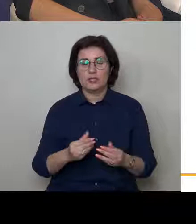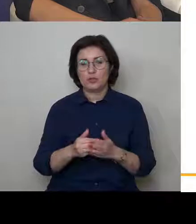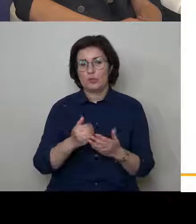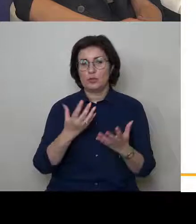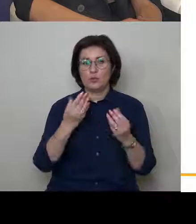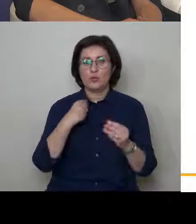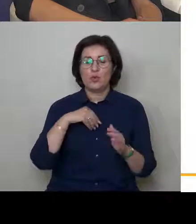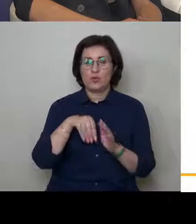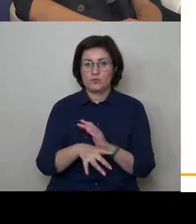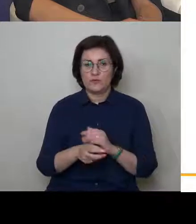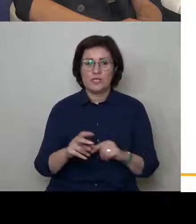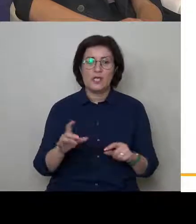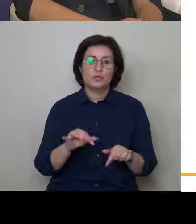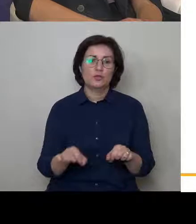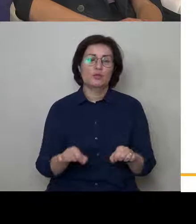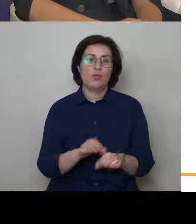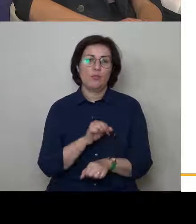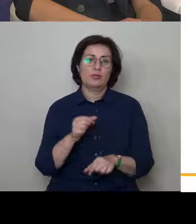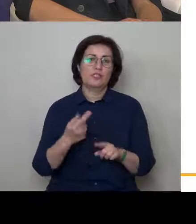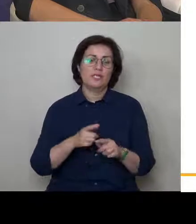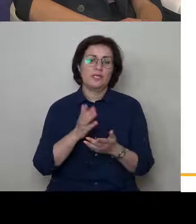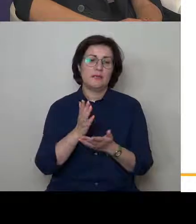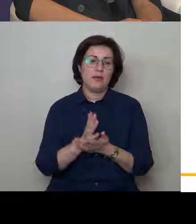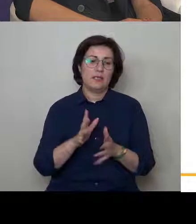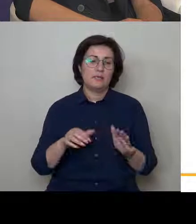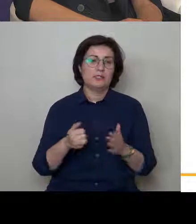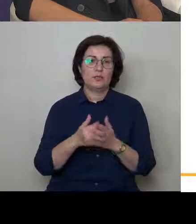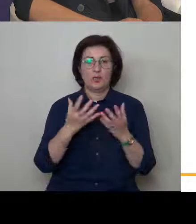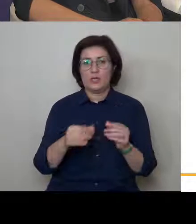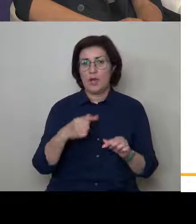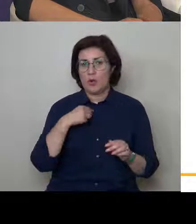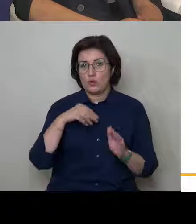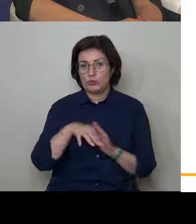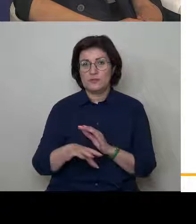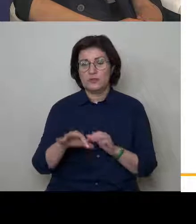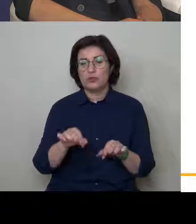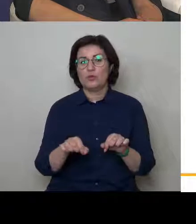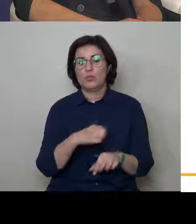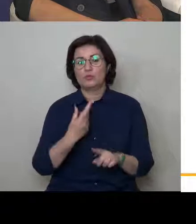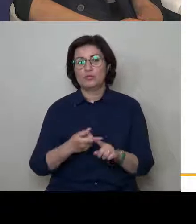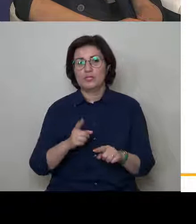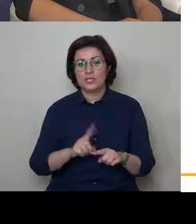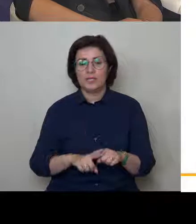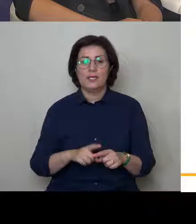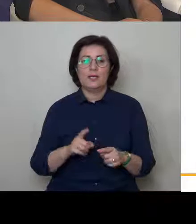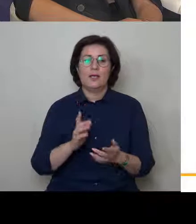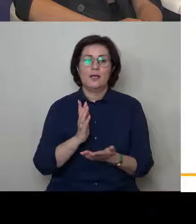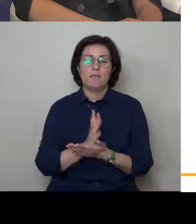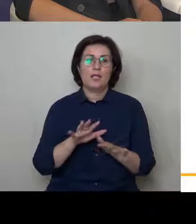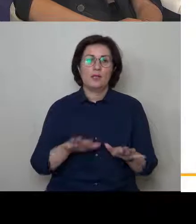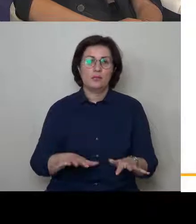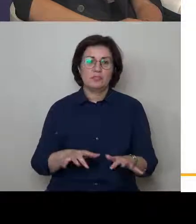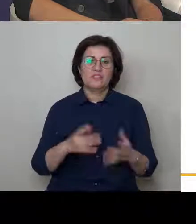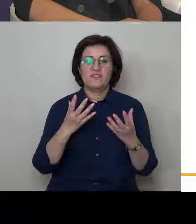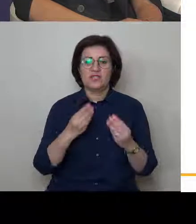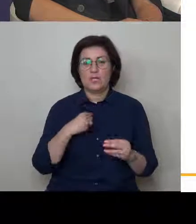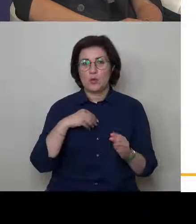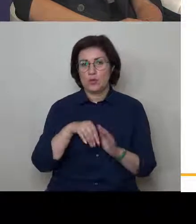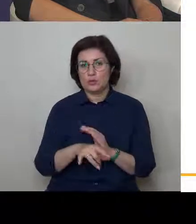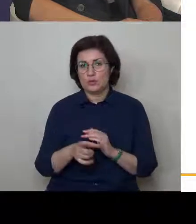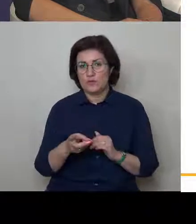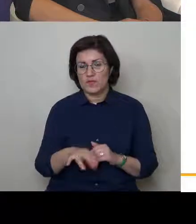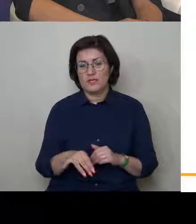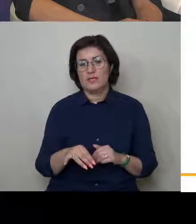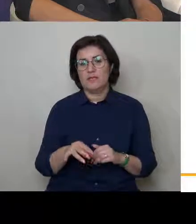be discussed and reviewed no later than on the 24th, then